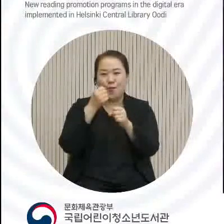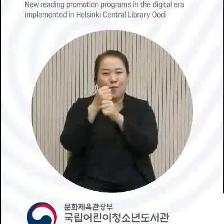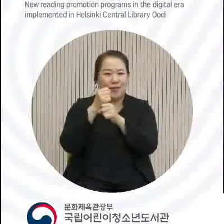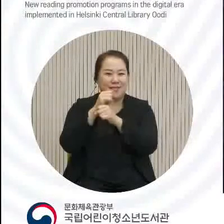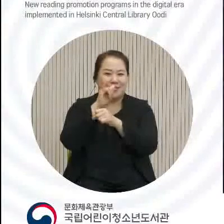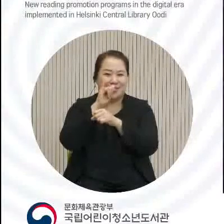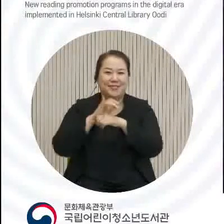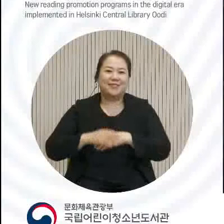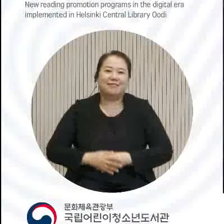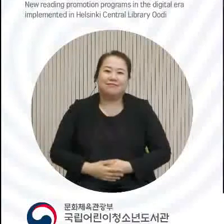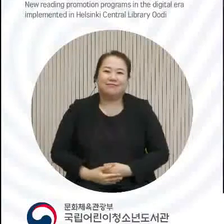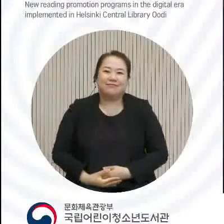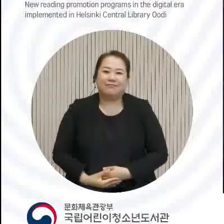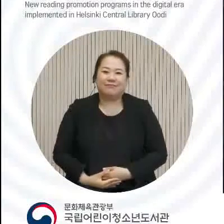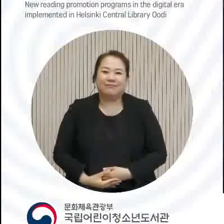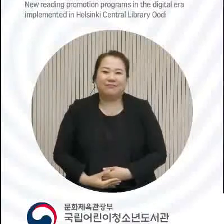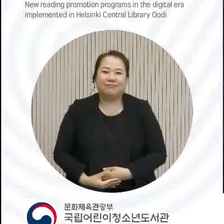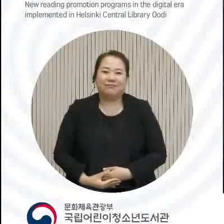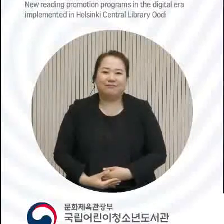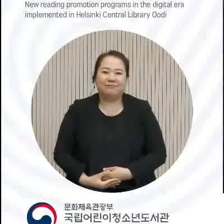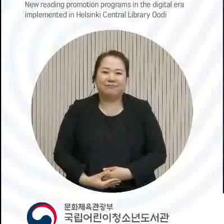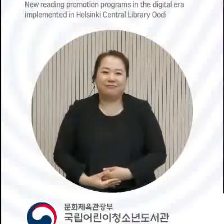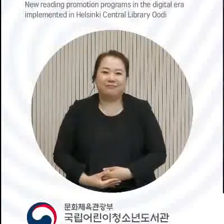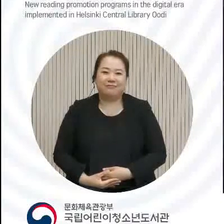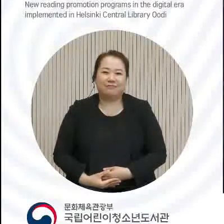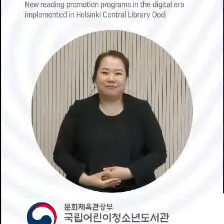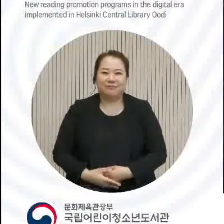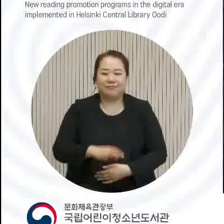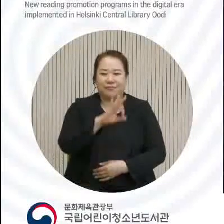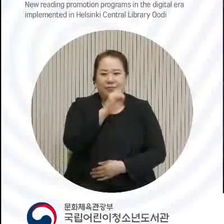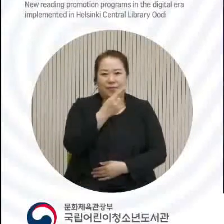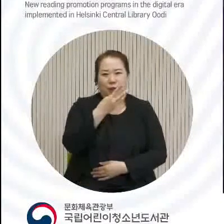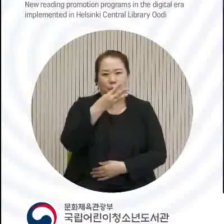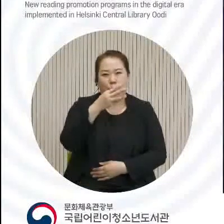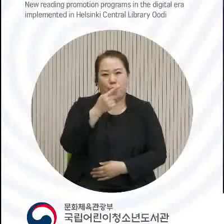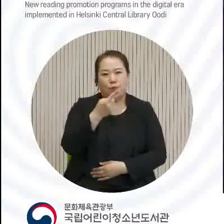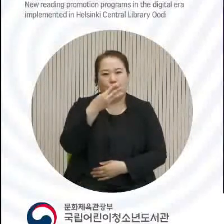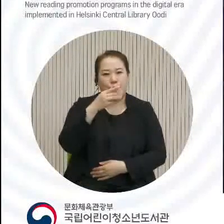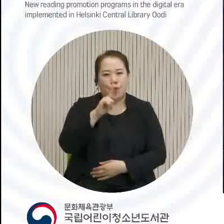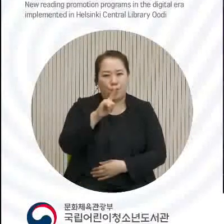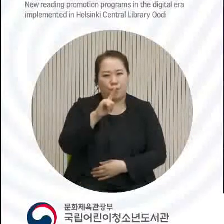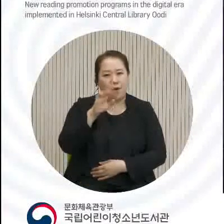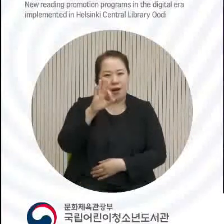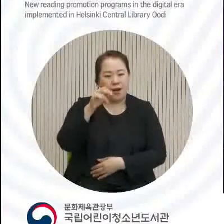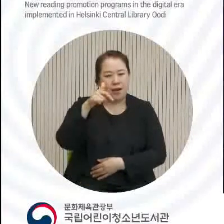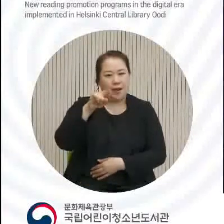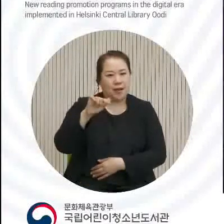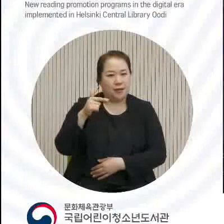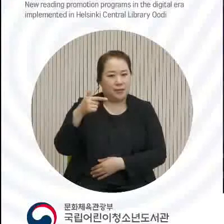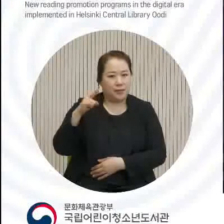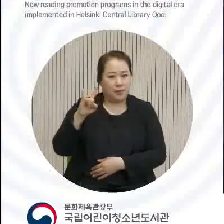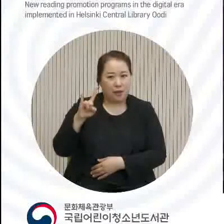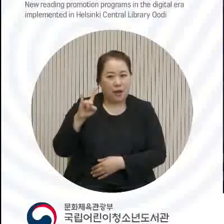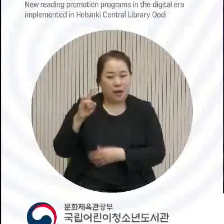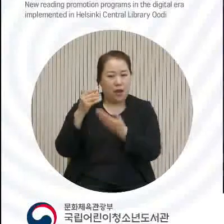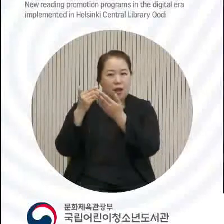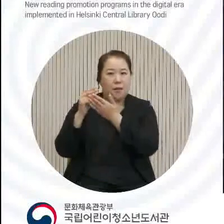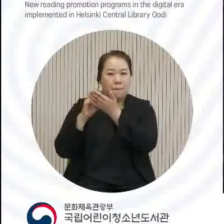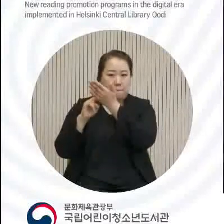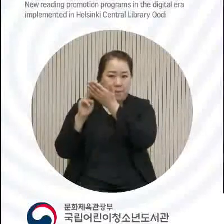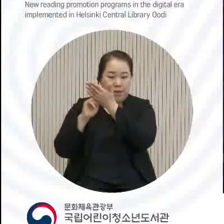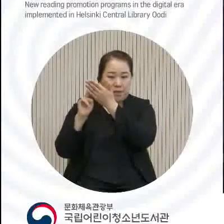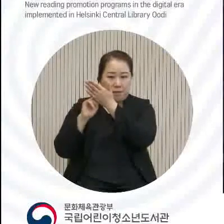an animated image of an aurora kannel, which is traditional